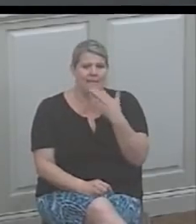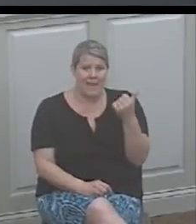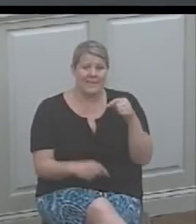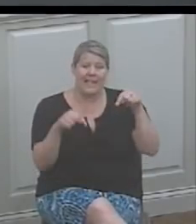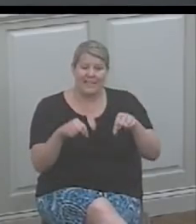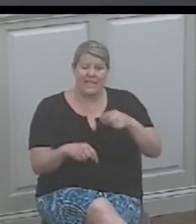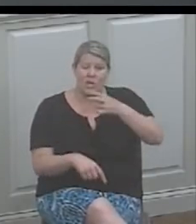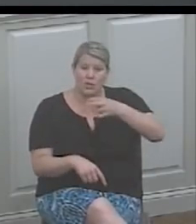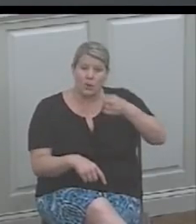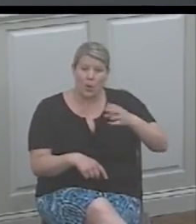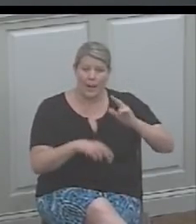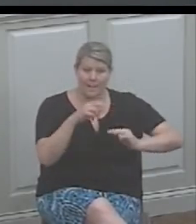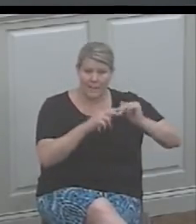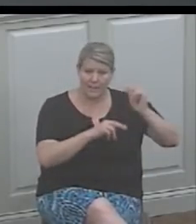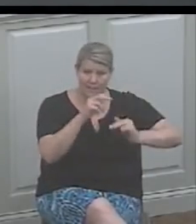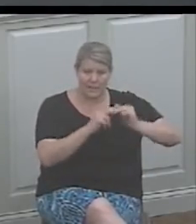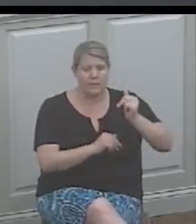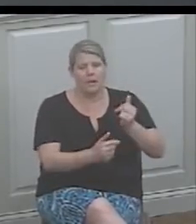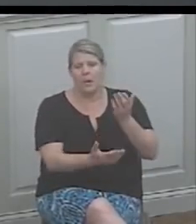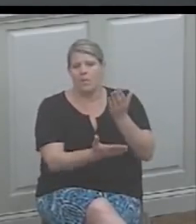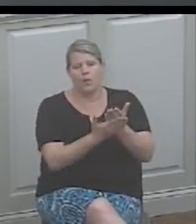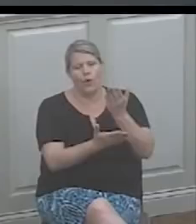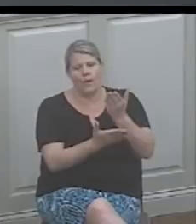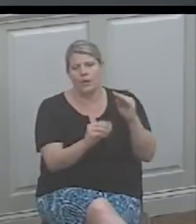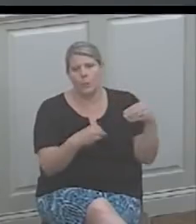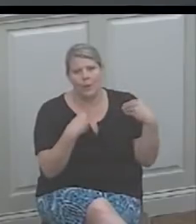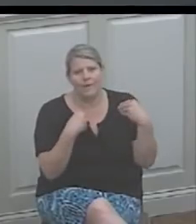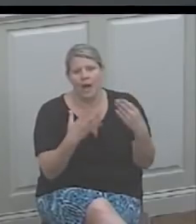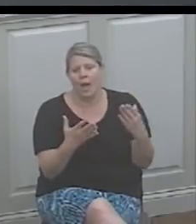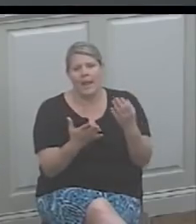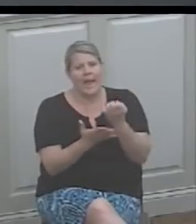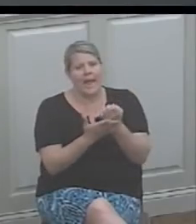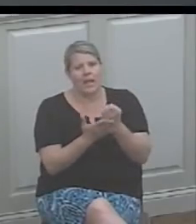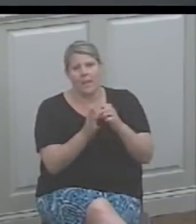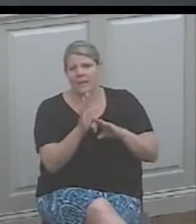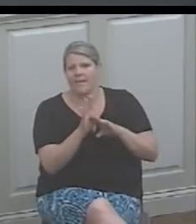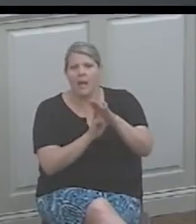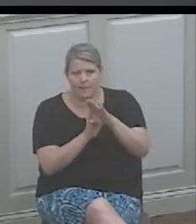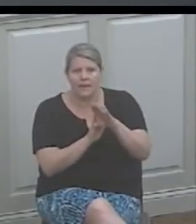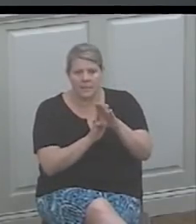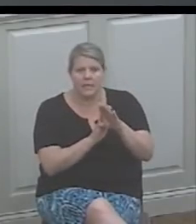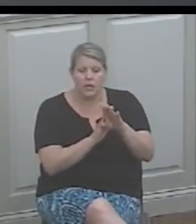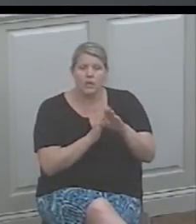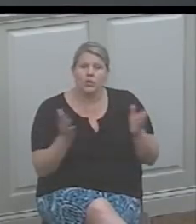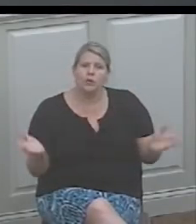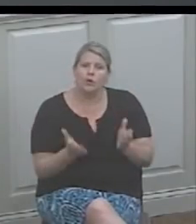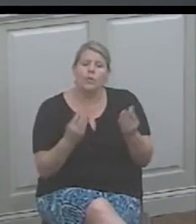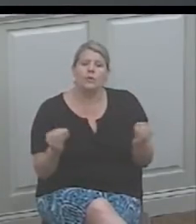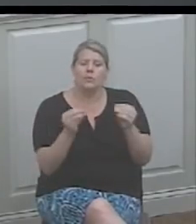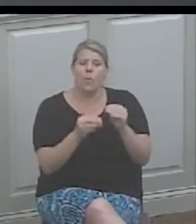historic buildings are proven economic development tools for creating jobs, attractive investment, and revitalizing downtown